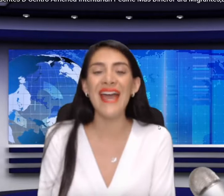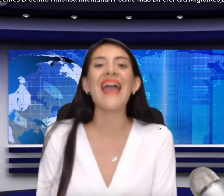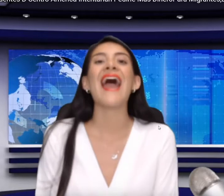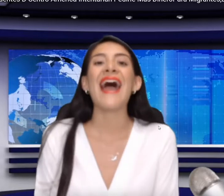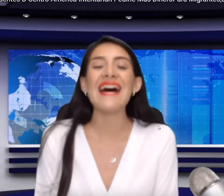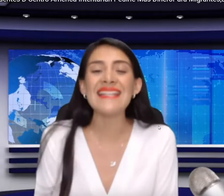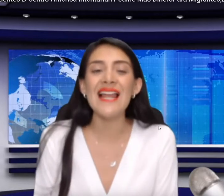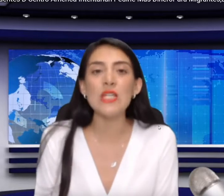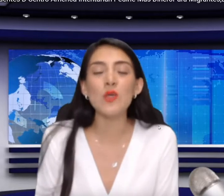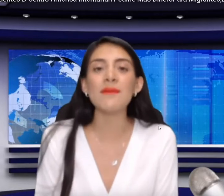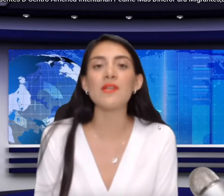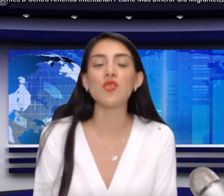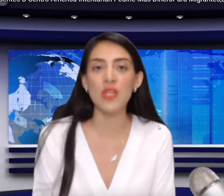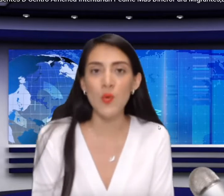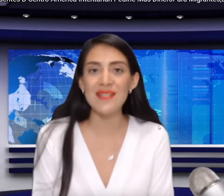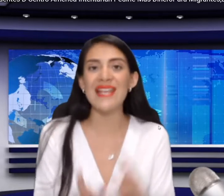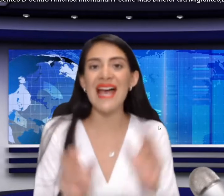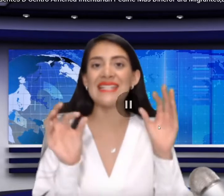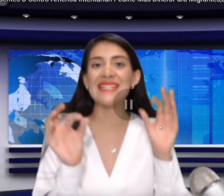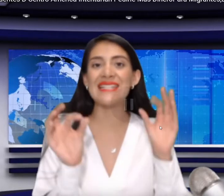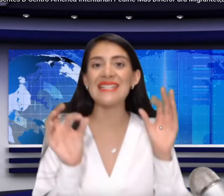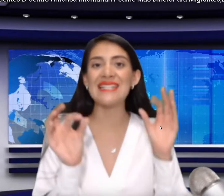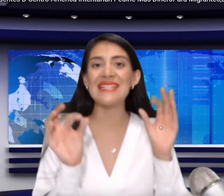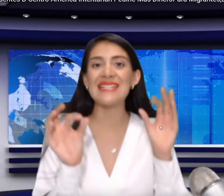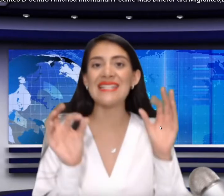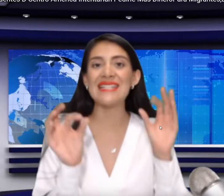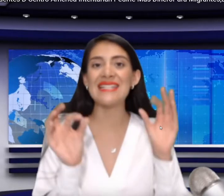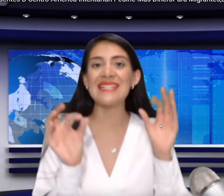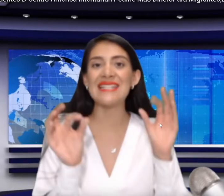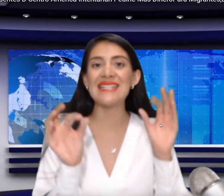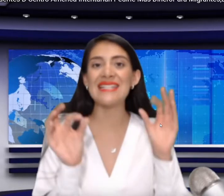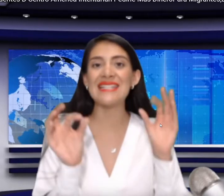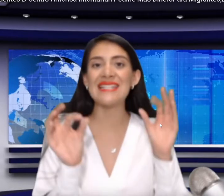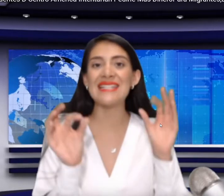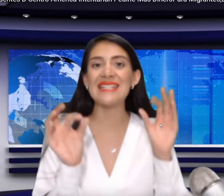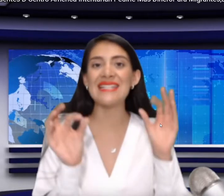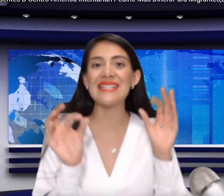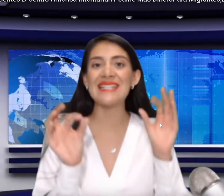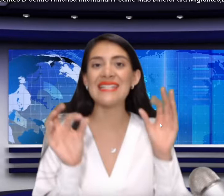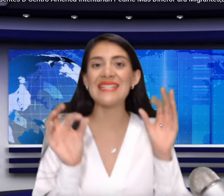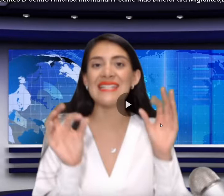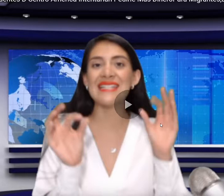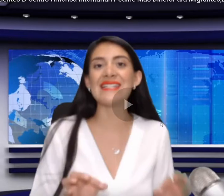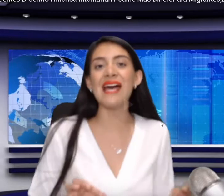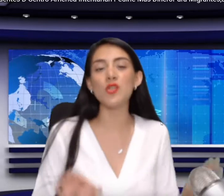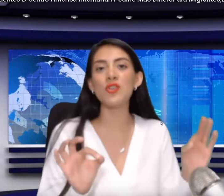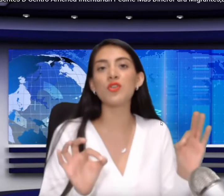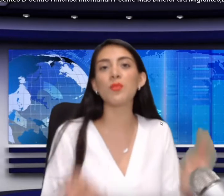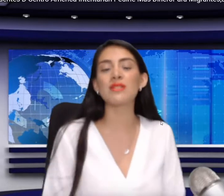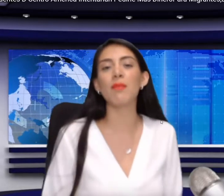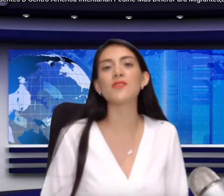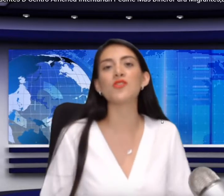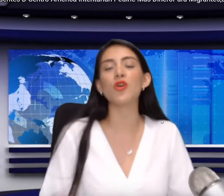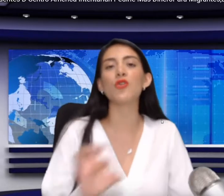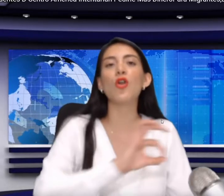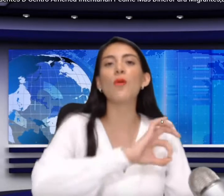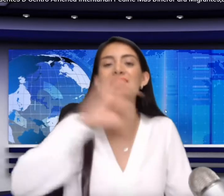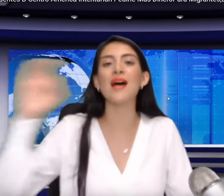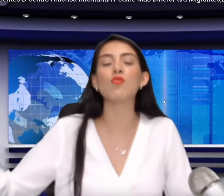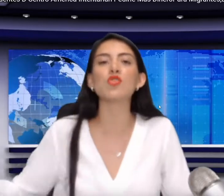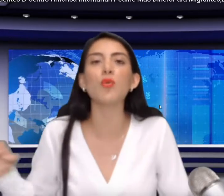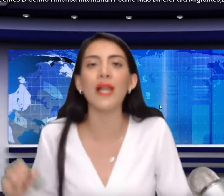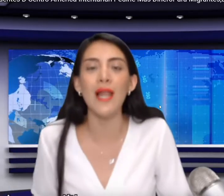llegar hasta las últimas consecuencias. Because we will take it to the furthest consequences. Nuestro principal socio, no